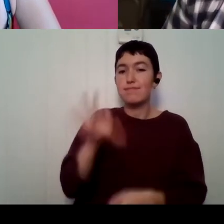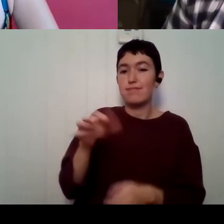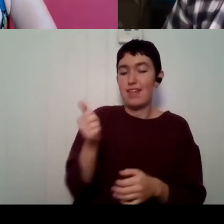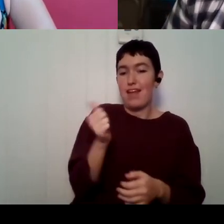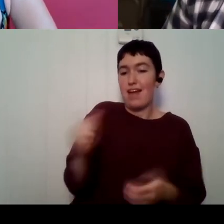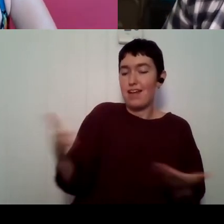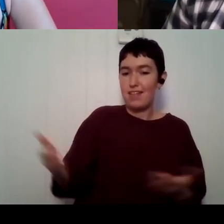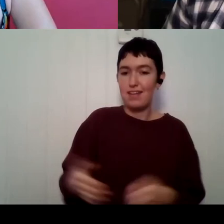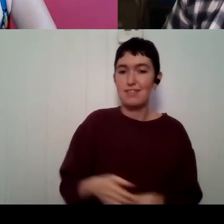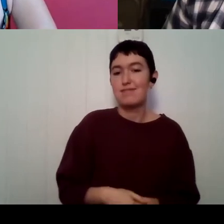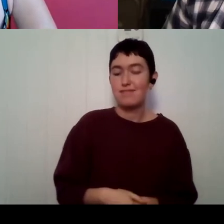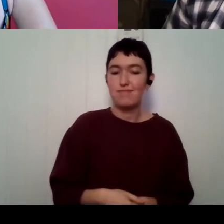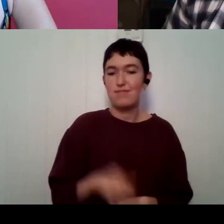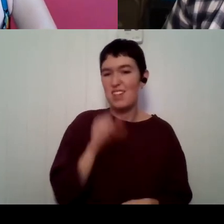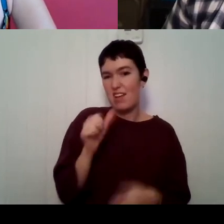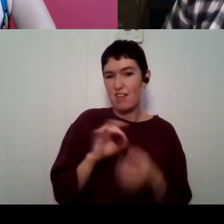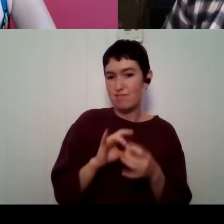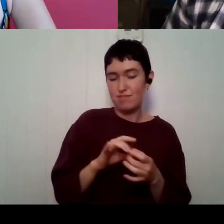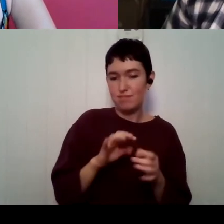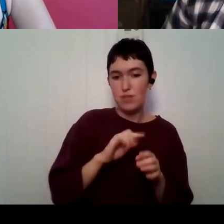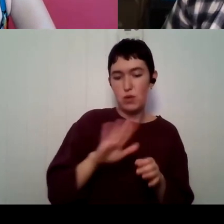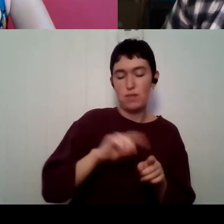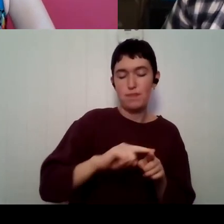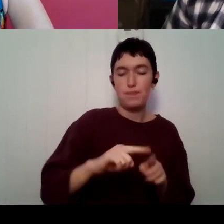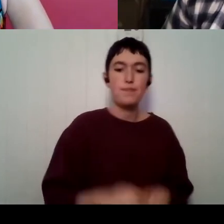Let's see. I would say we're